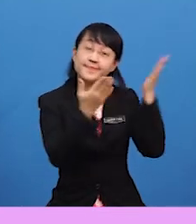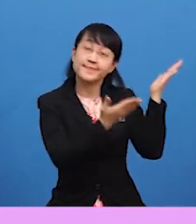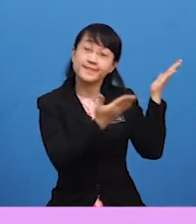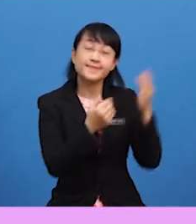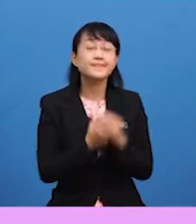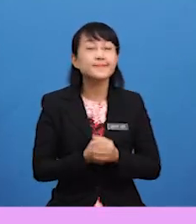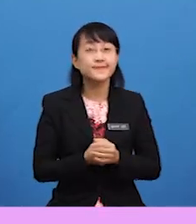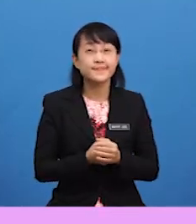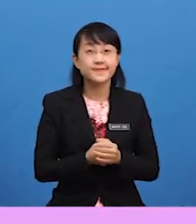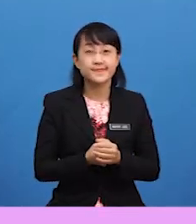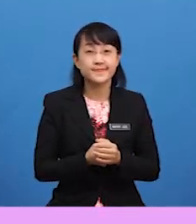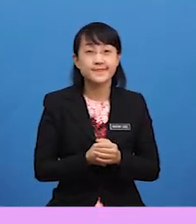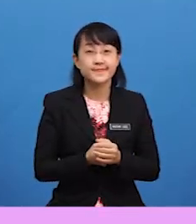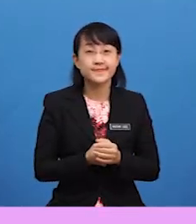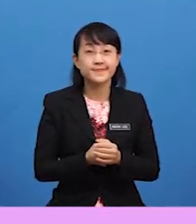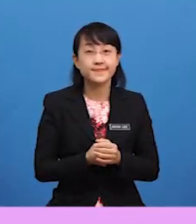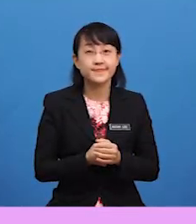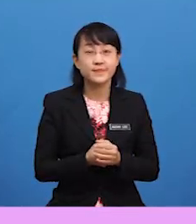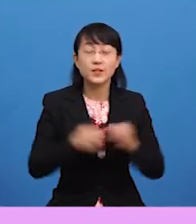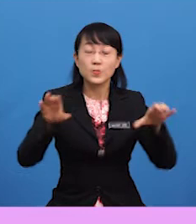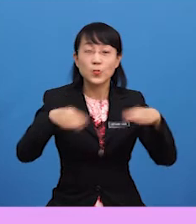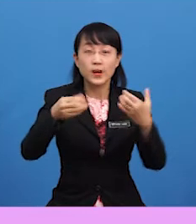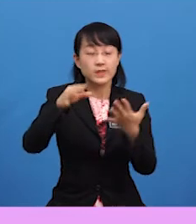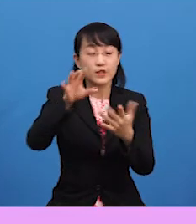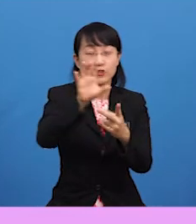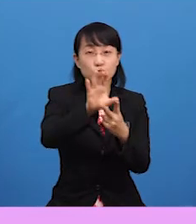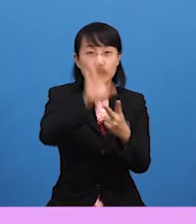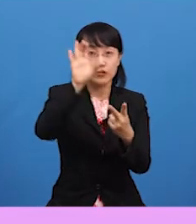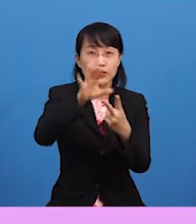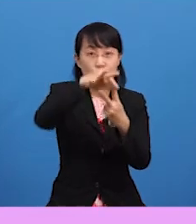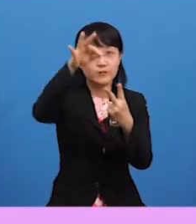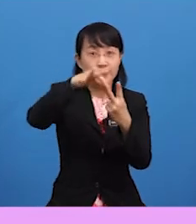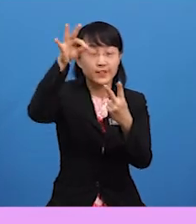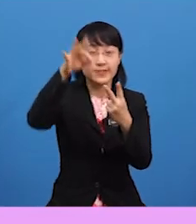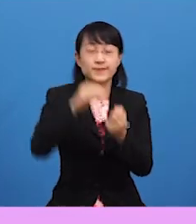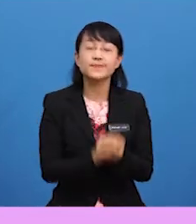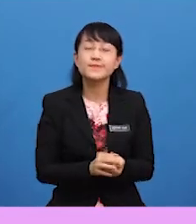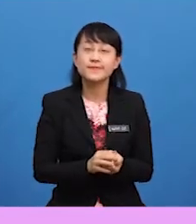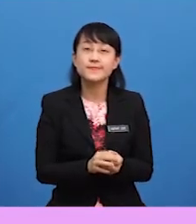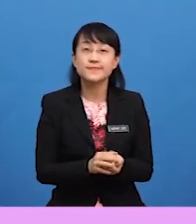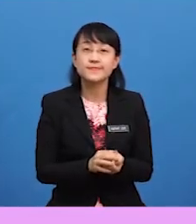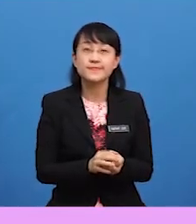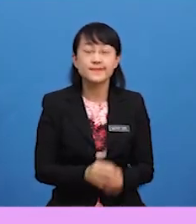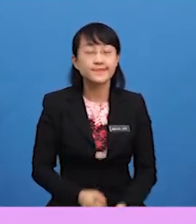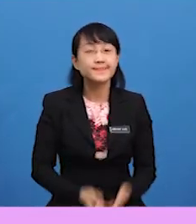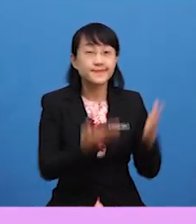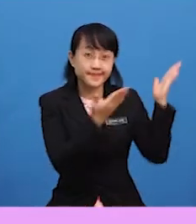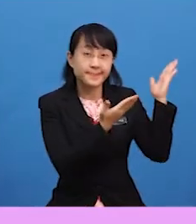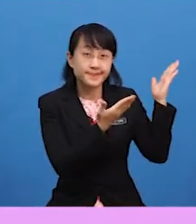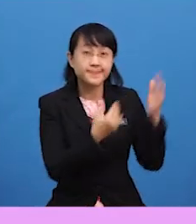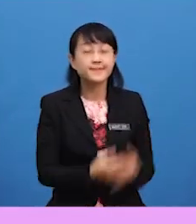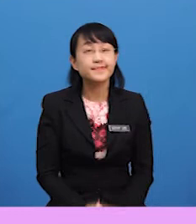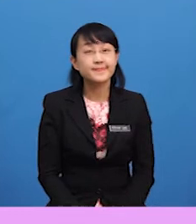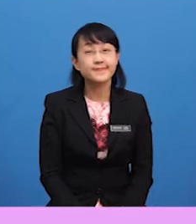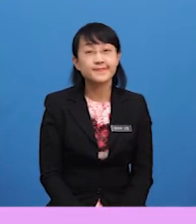choices for you to make. You need to choose. For example, do you want nasi lemak or char